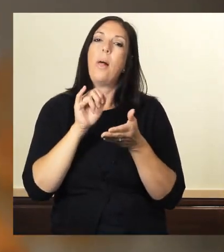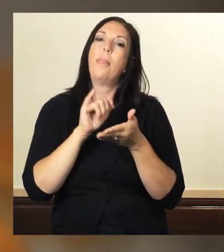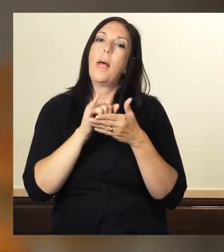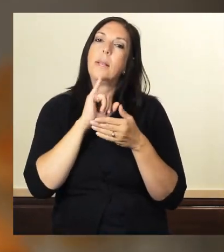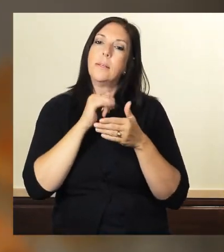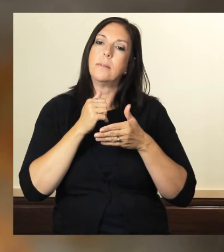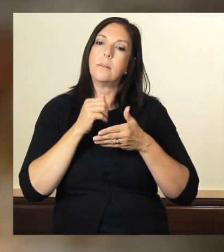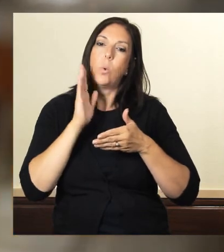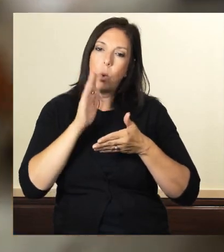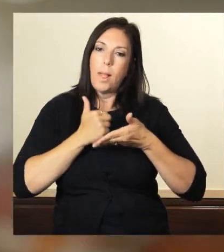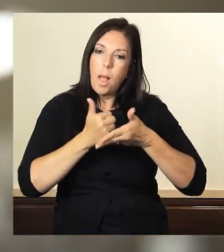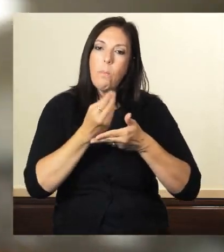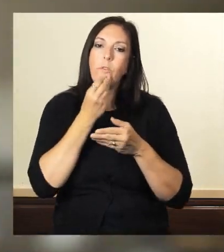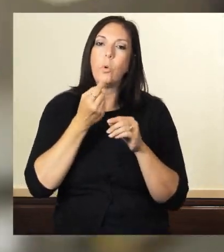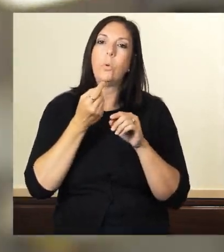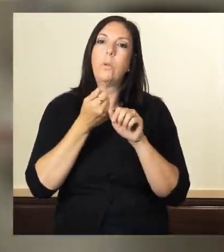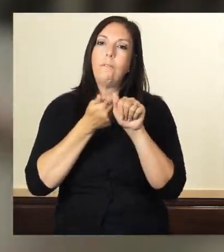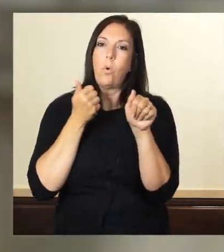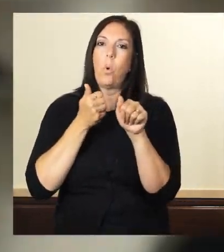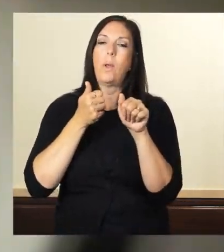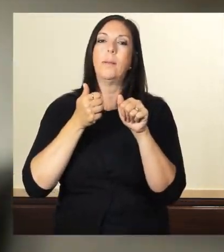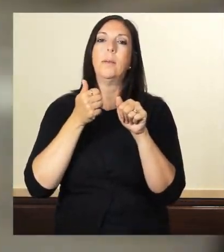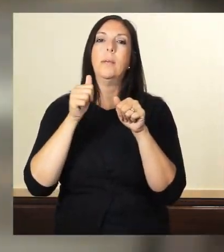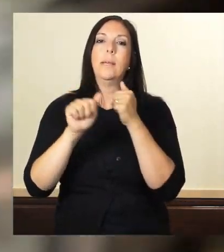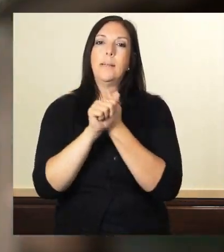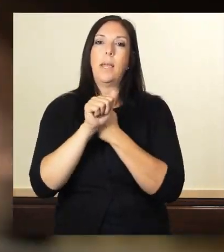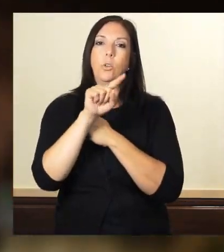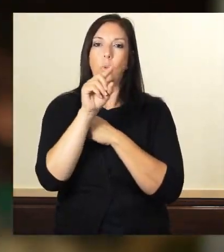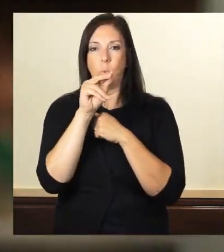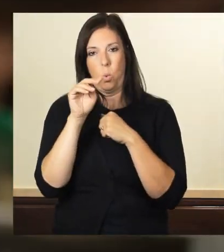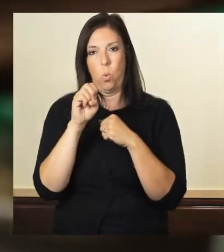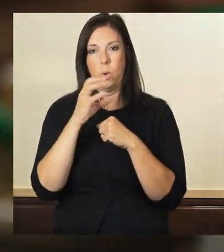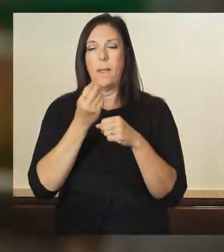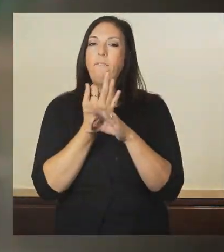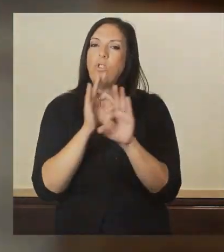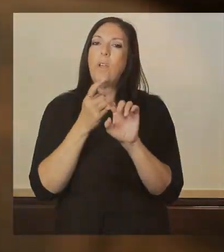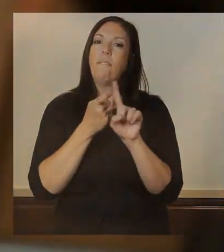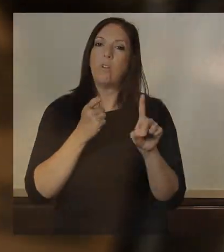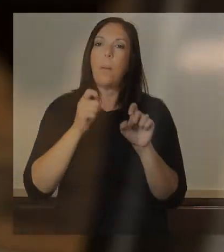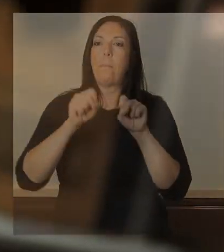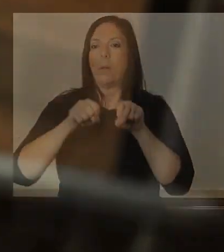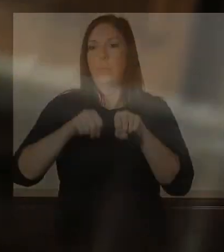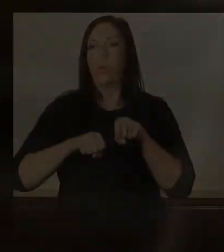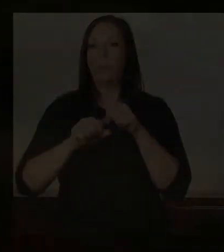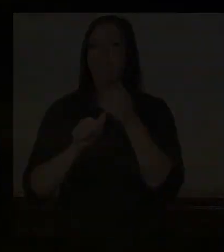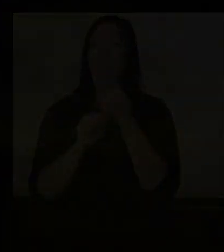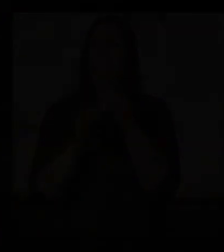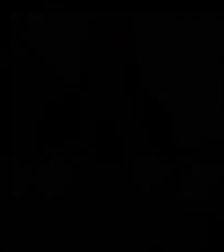control designed to keep food out of the danger zone and free from potential hazards.